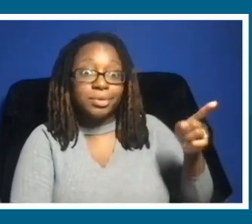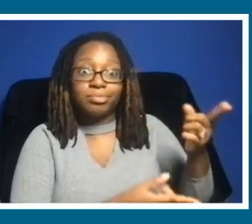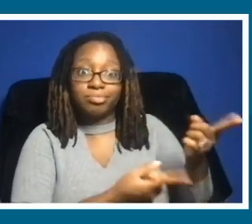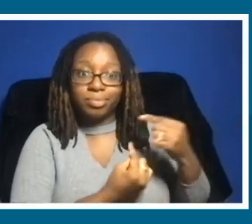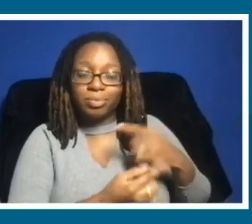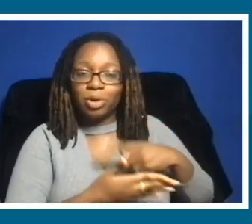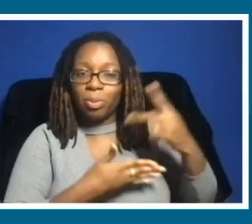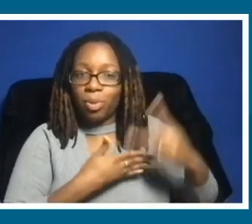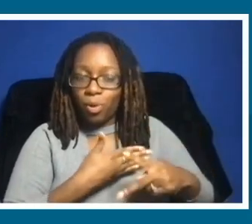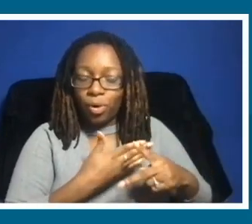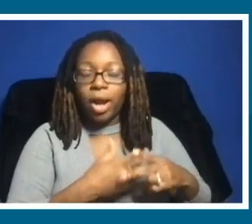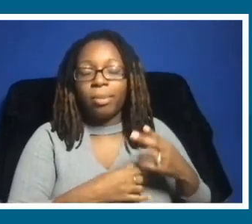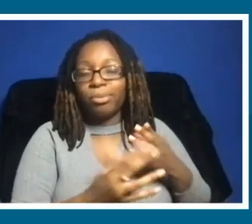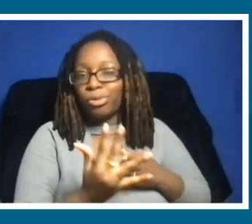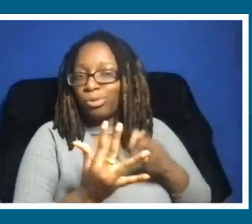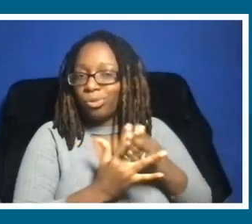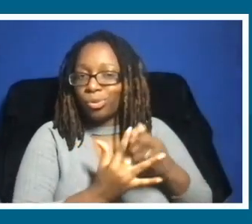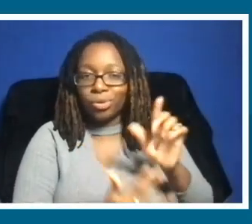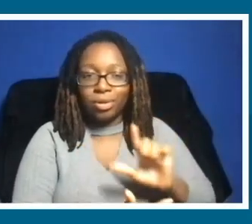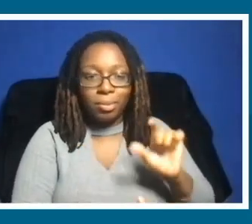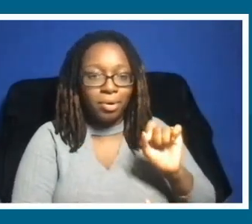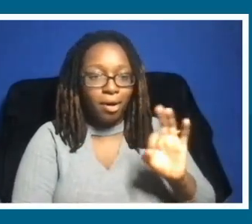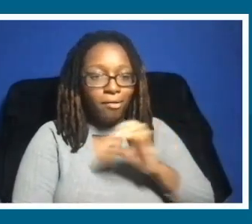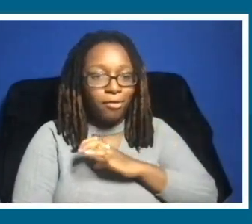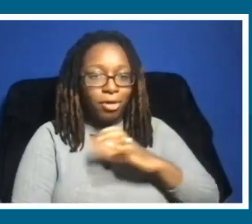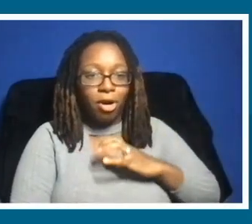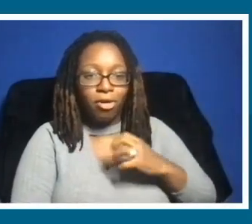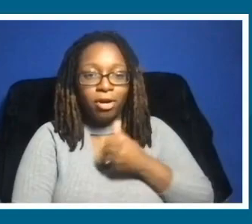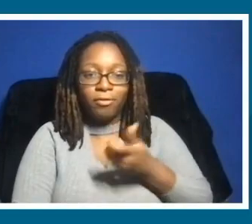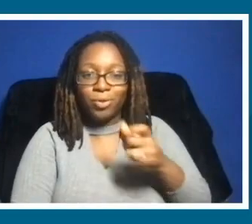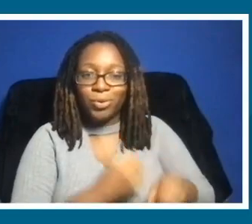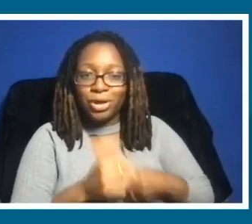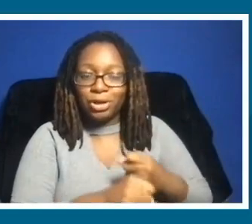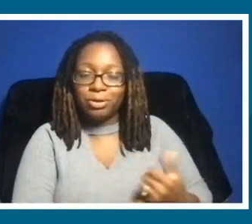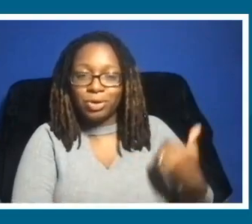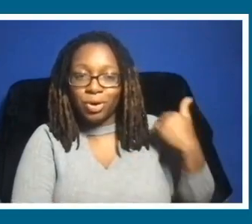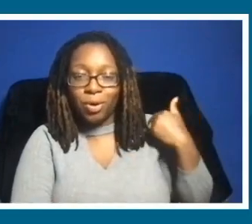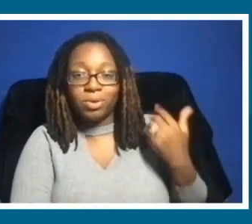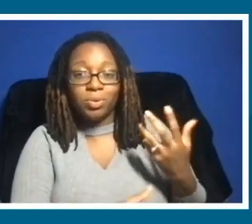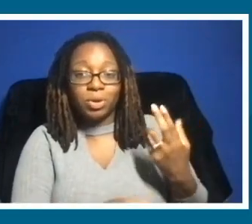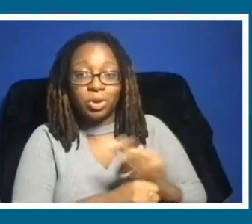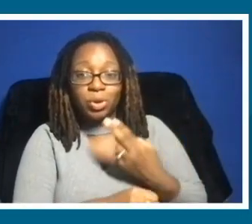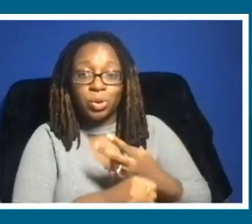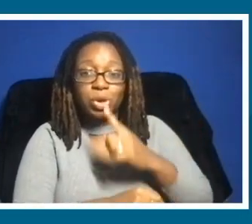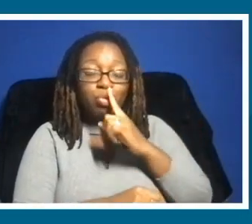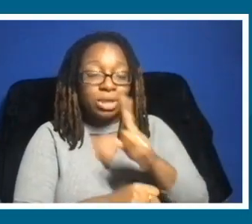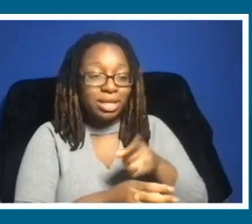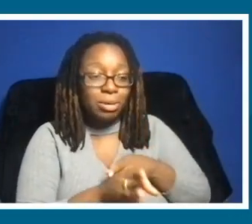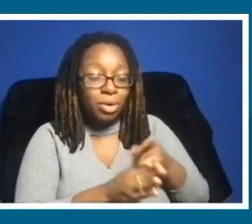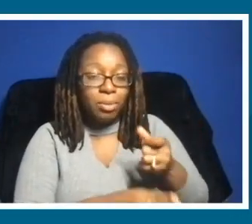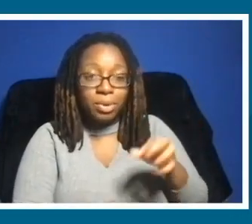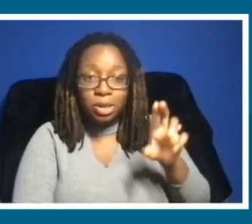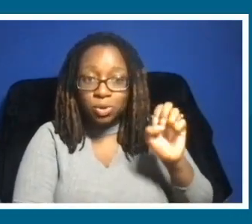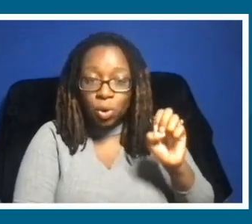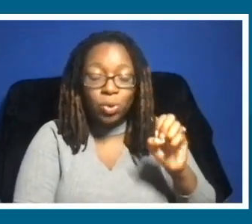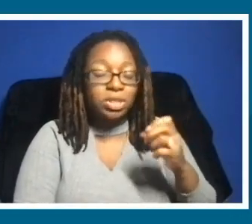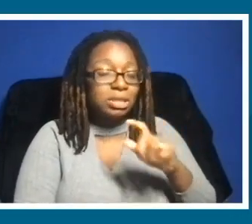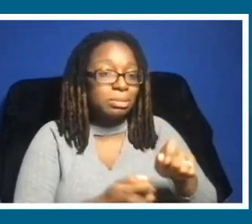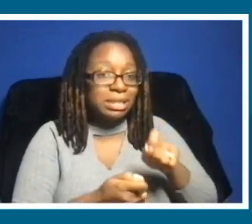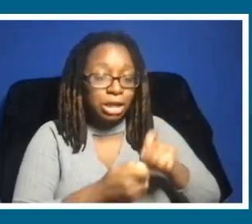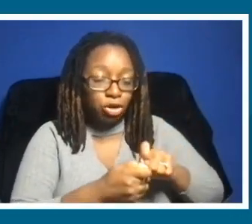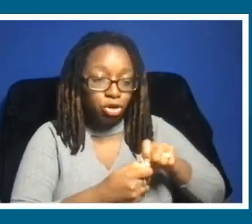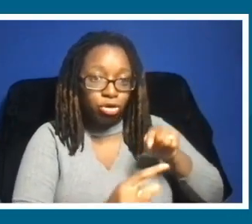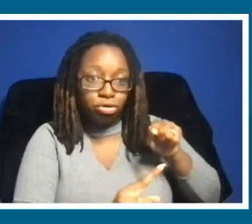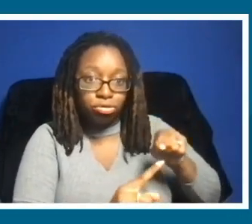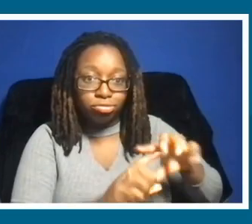the Library of Congress a number of years ago. And she was so excited about using culturally relevant pedagogy and primary sources that she created that